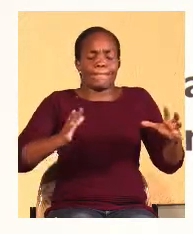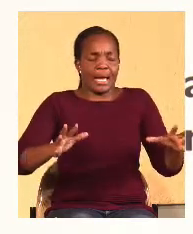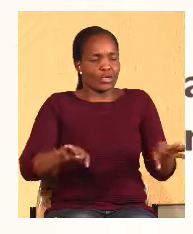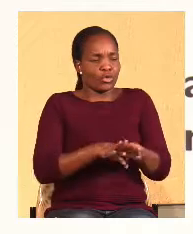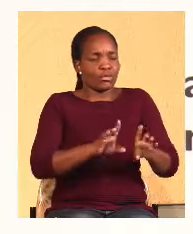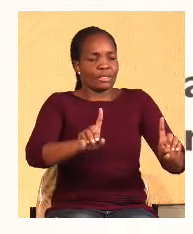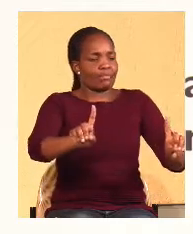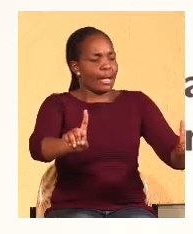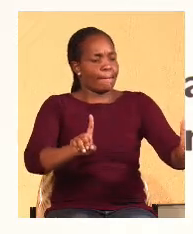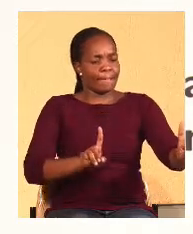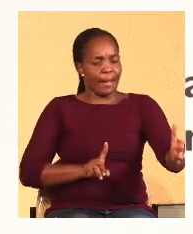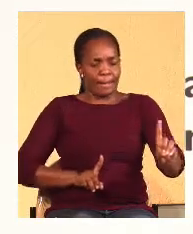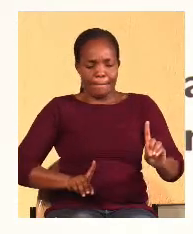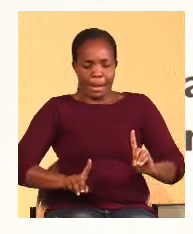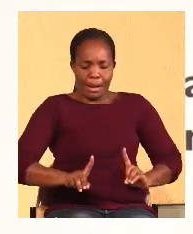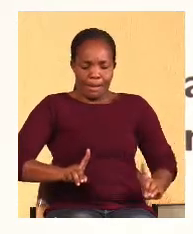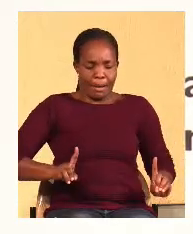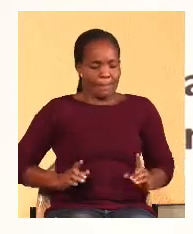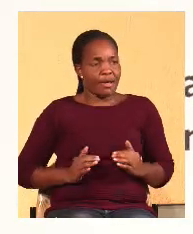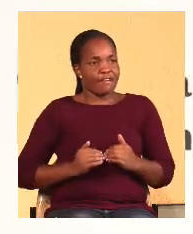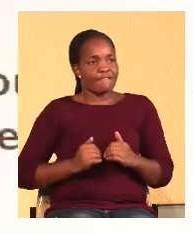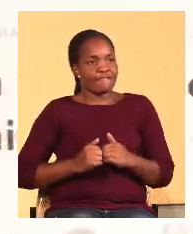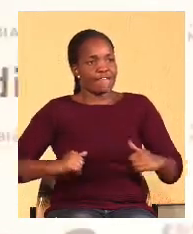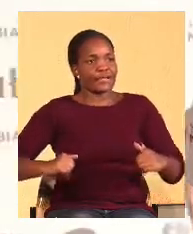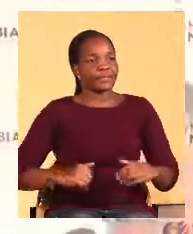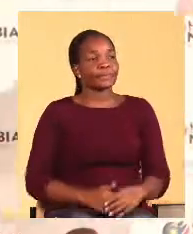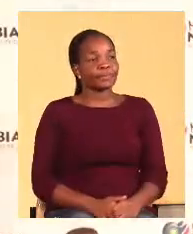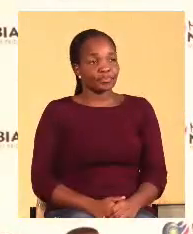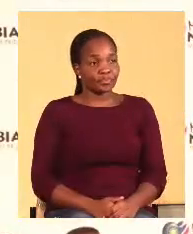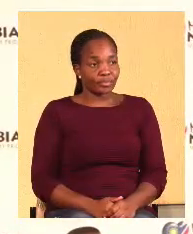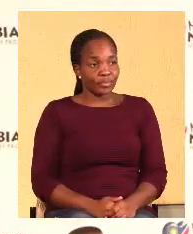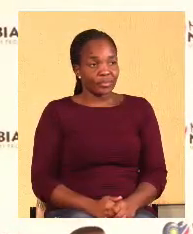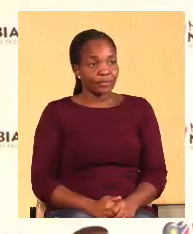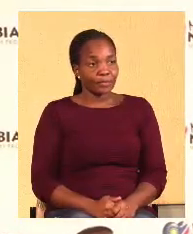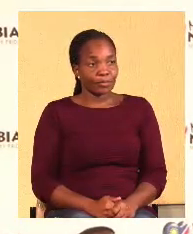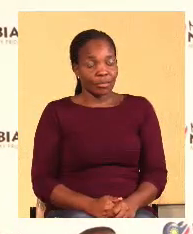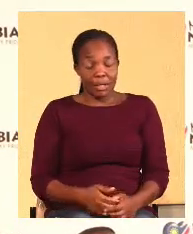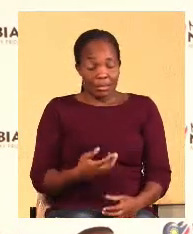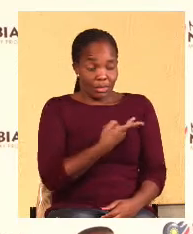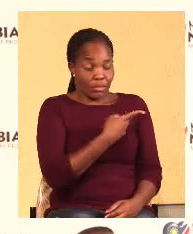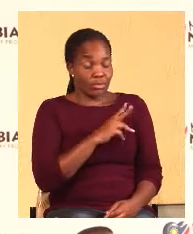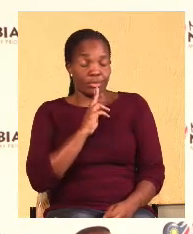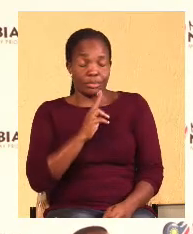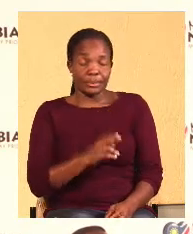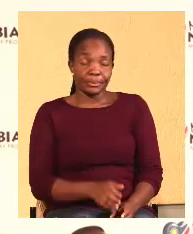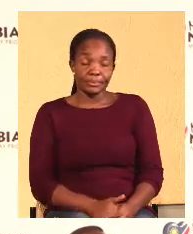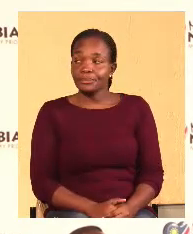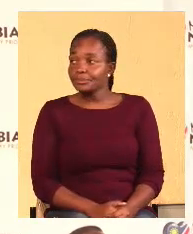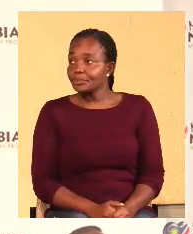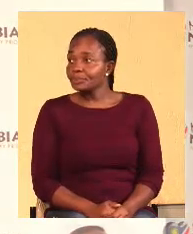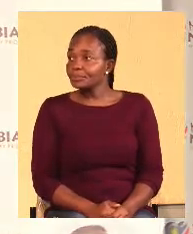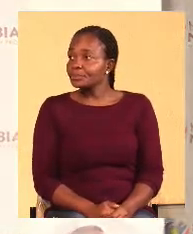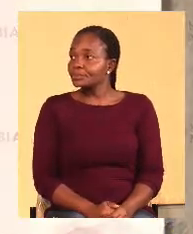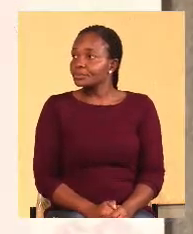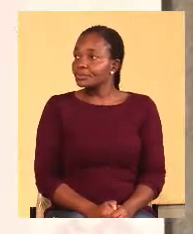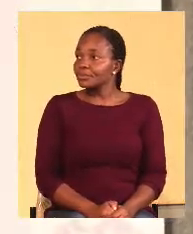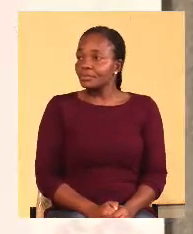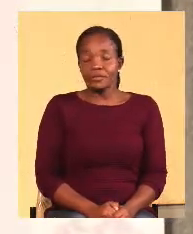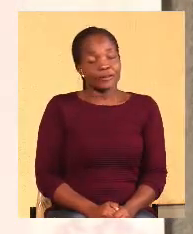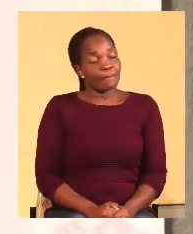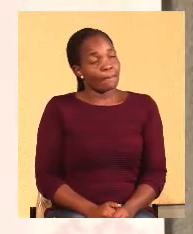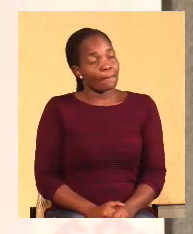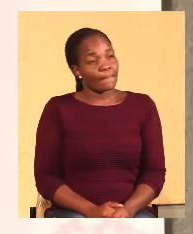distancing and those kinds of things. Okay, thank you very much. There was this question for both of you. Either one of you can attempt to answer. Also,